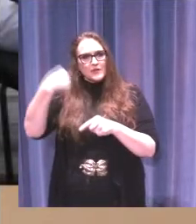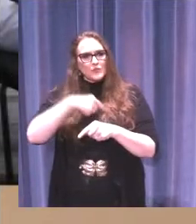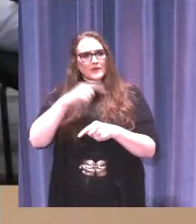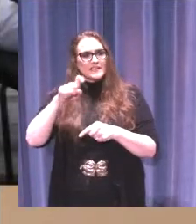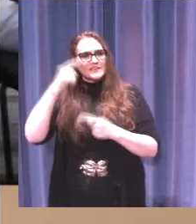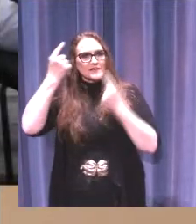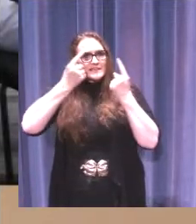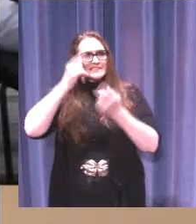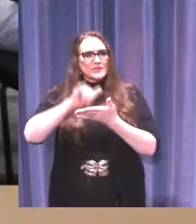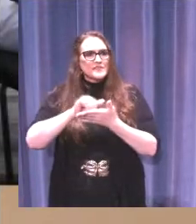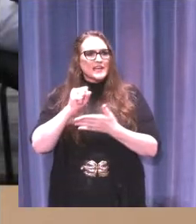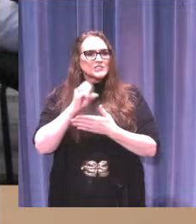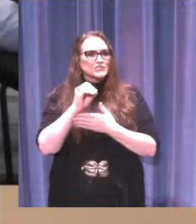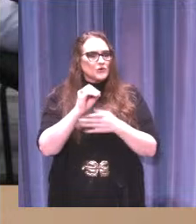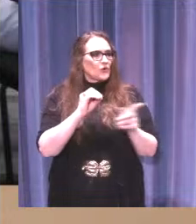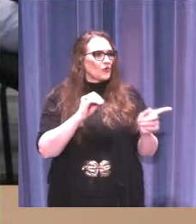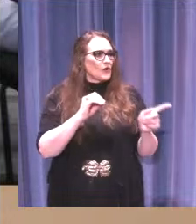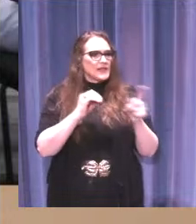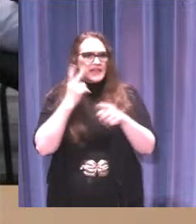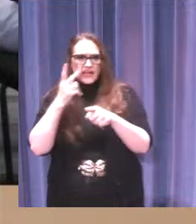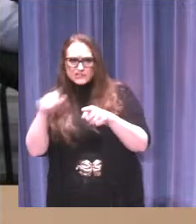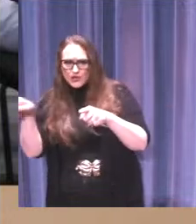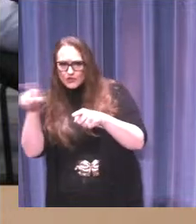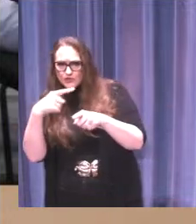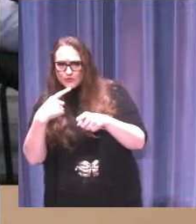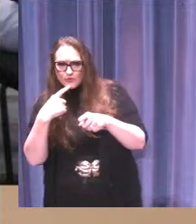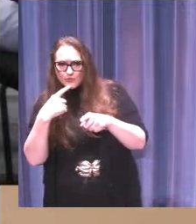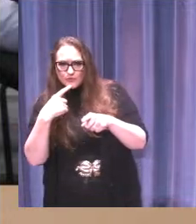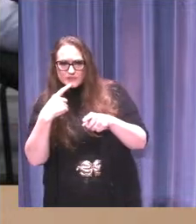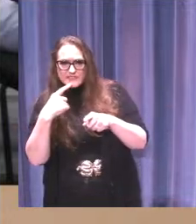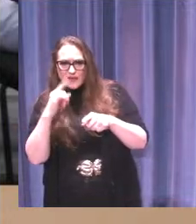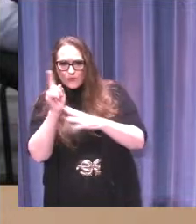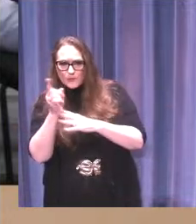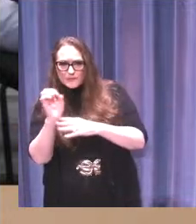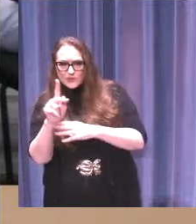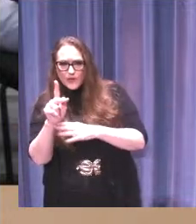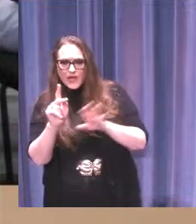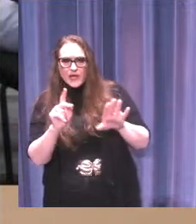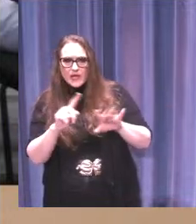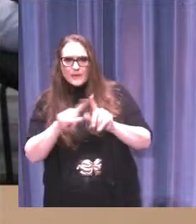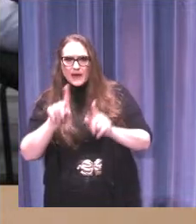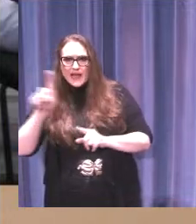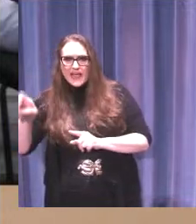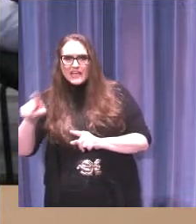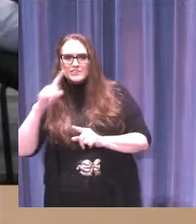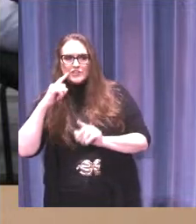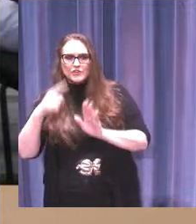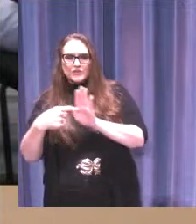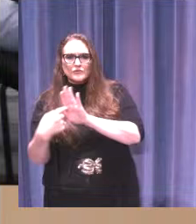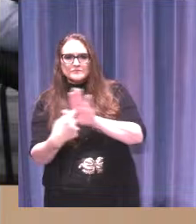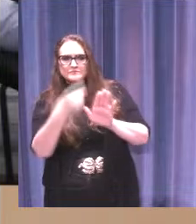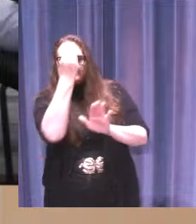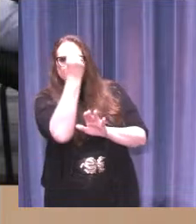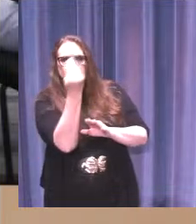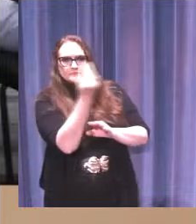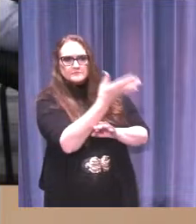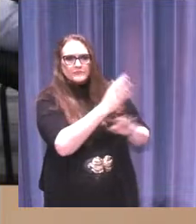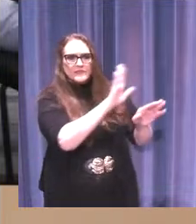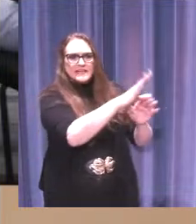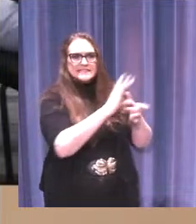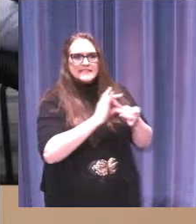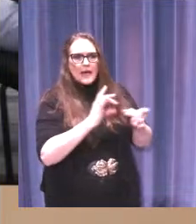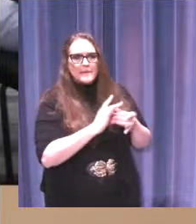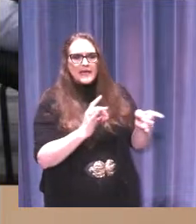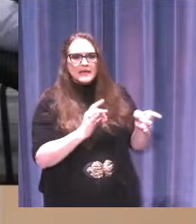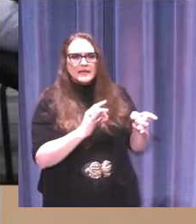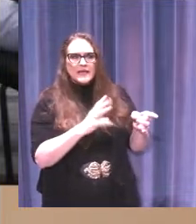that. So I saw you folks over there shaking the minute was okay. I would ask that you reflect on Mr. Reyes's comment